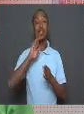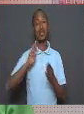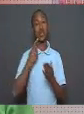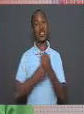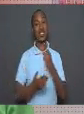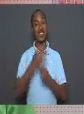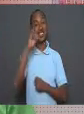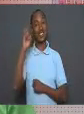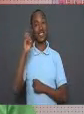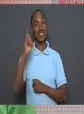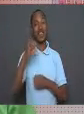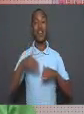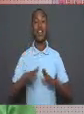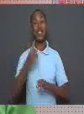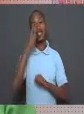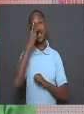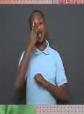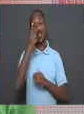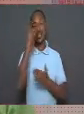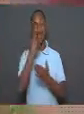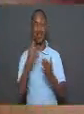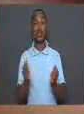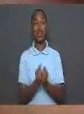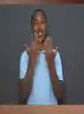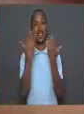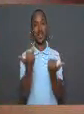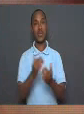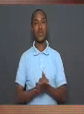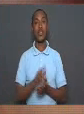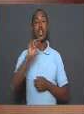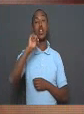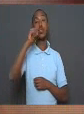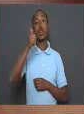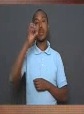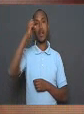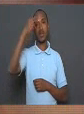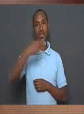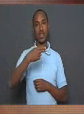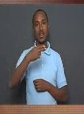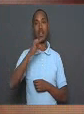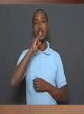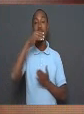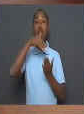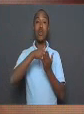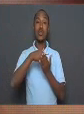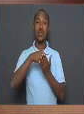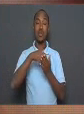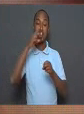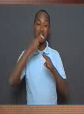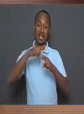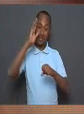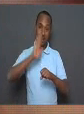discussed? Let us list them now. Sodium hydroxide is also referred